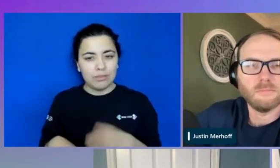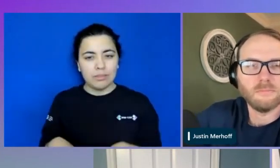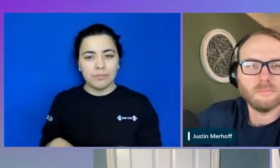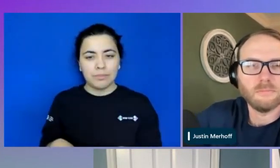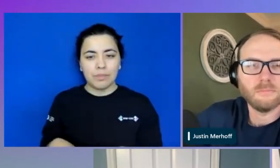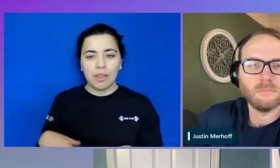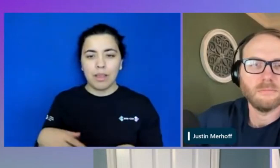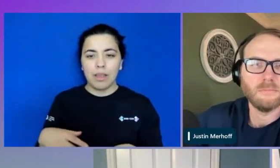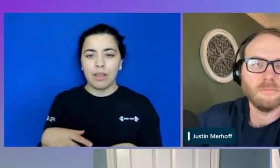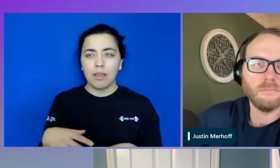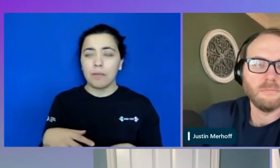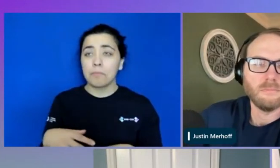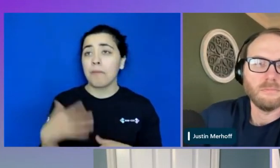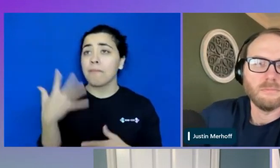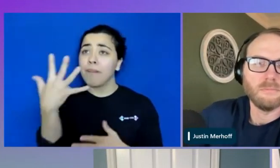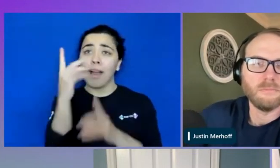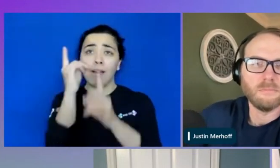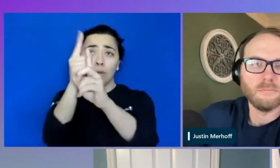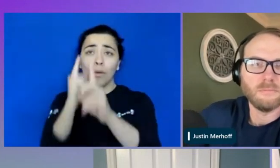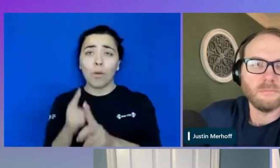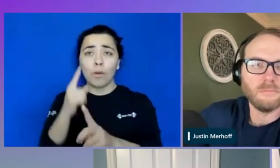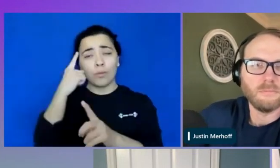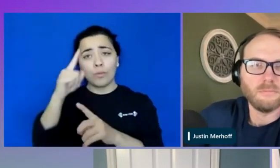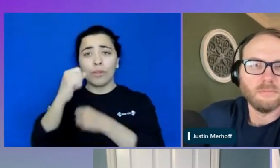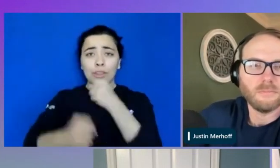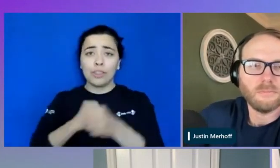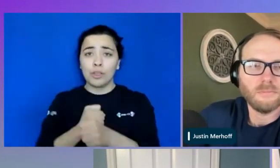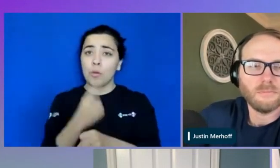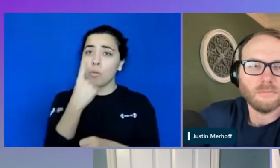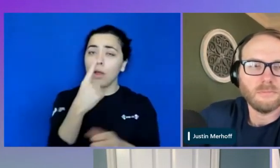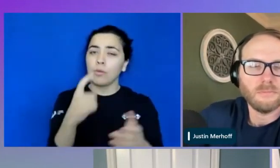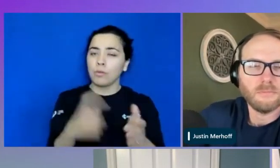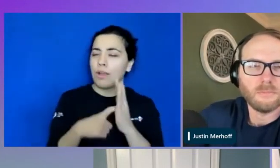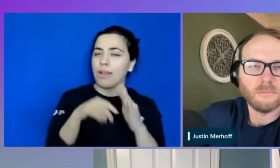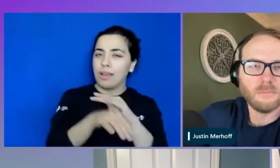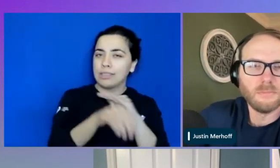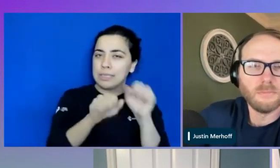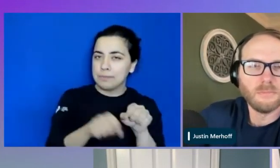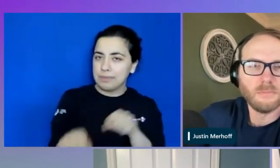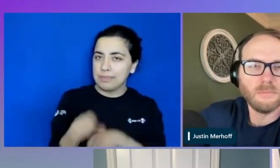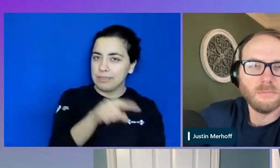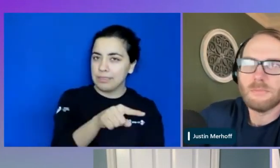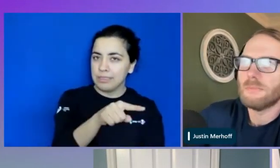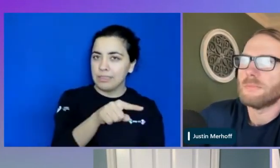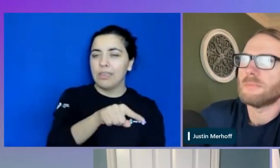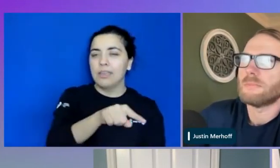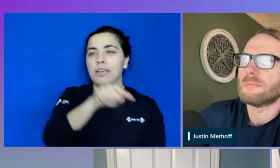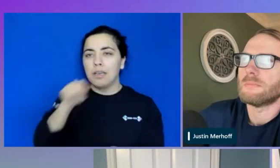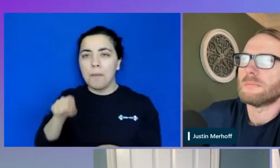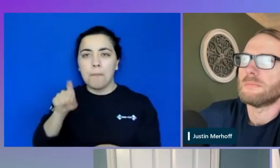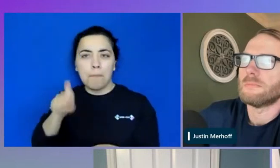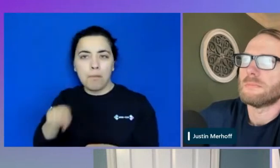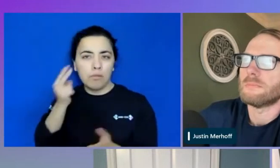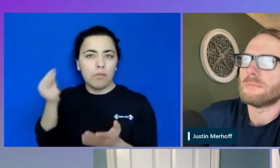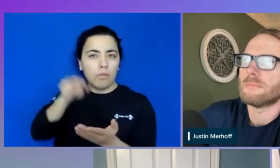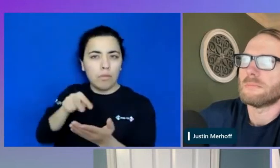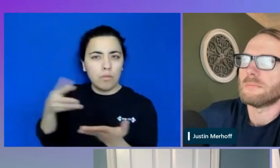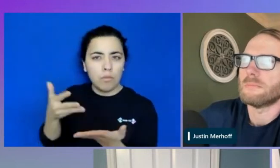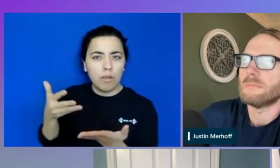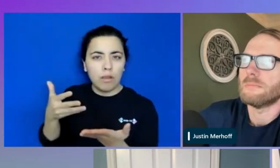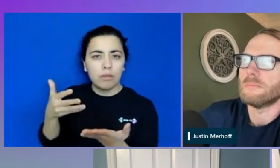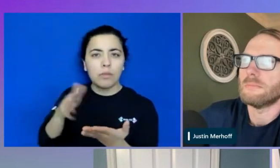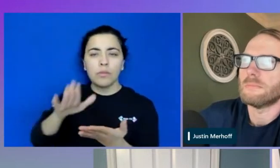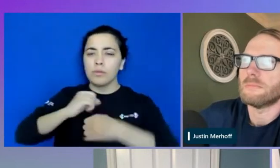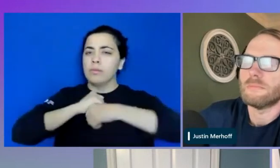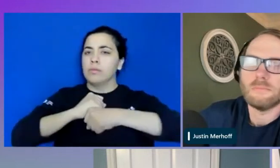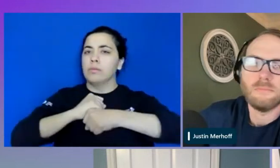for the year. One of them needs to be accessibility. And then we need to look at, look at your